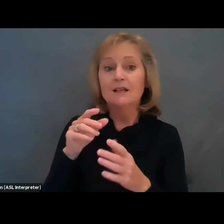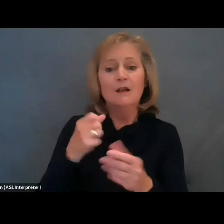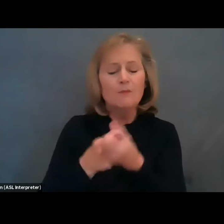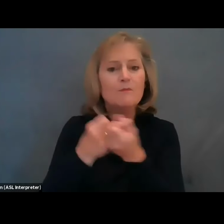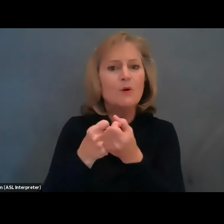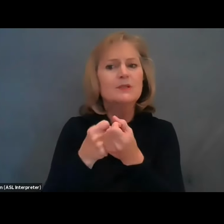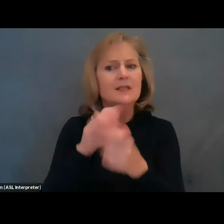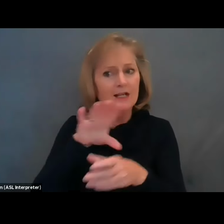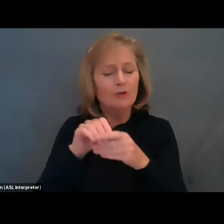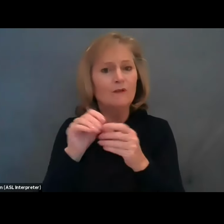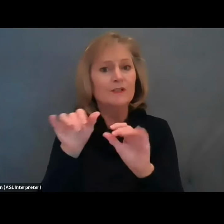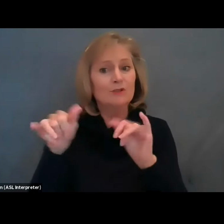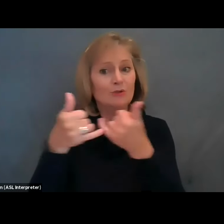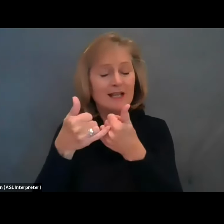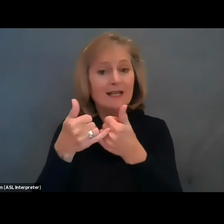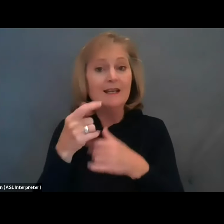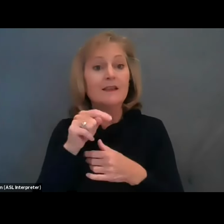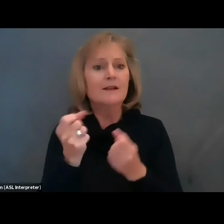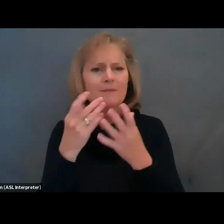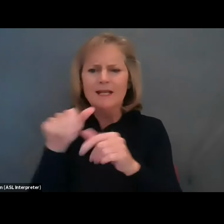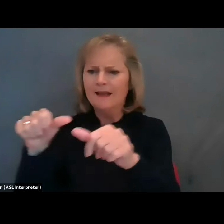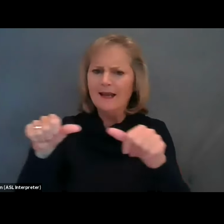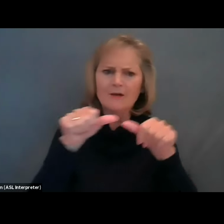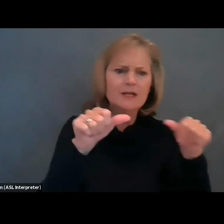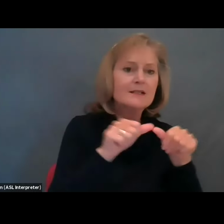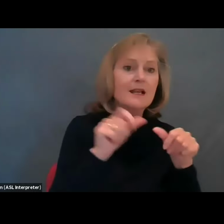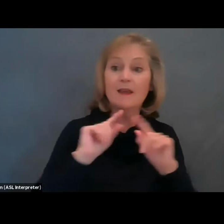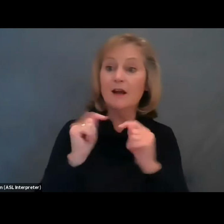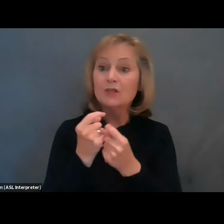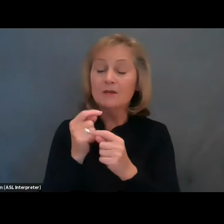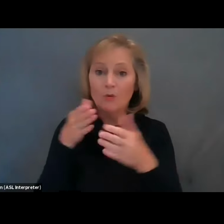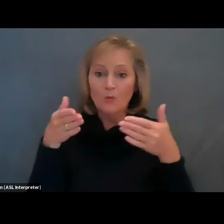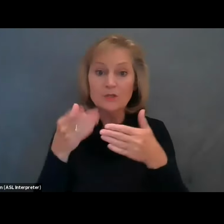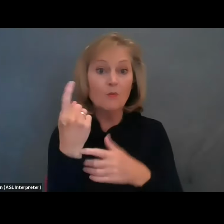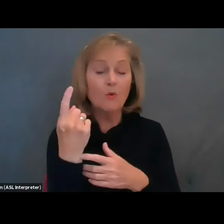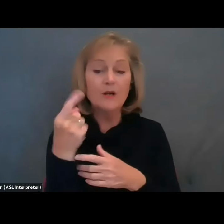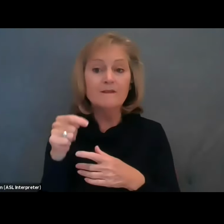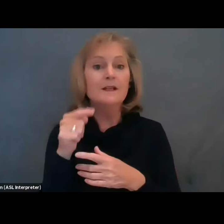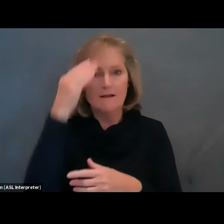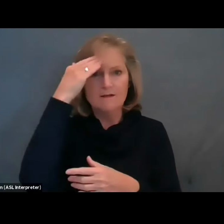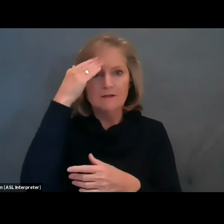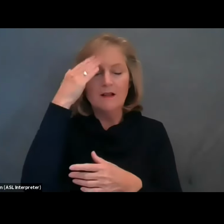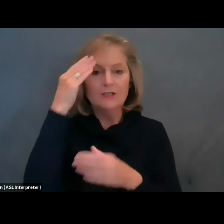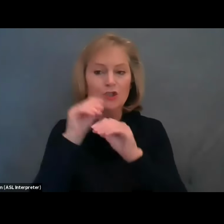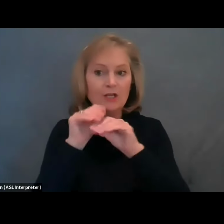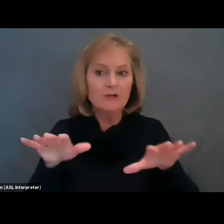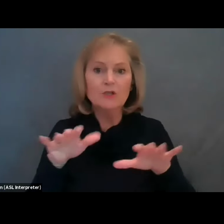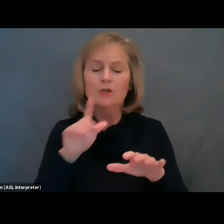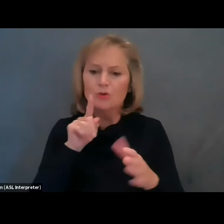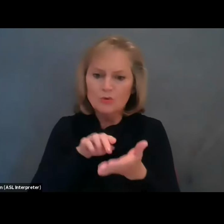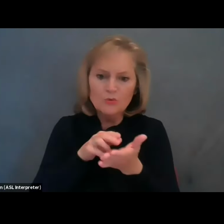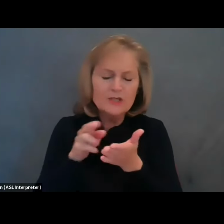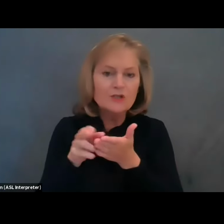peaceful and inclusive societies. There are many areas that our team works on, and one of them is knowledge generation through research